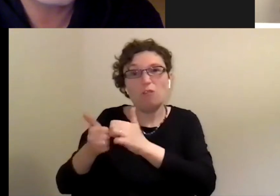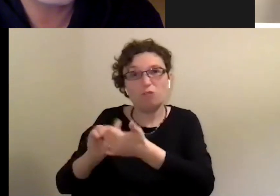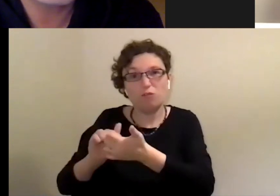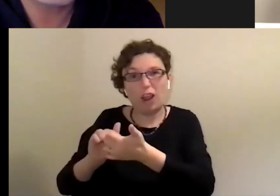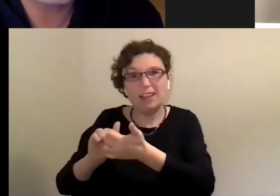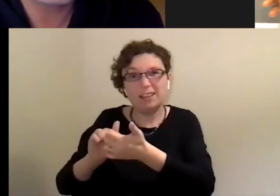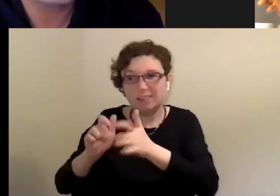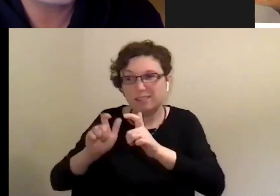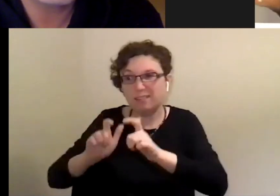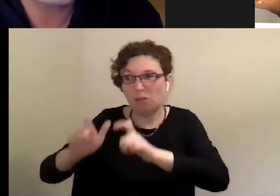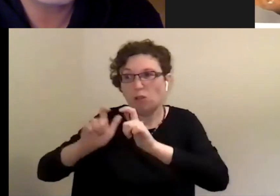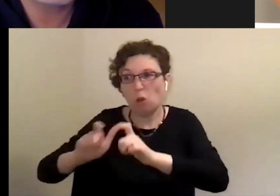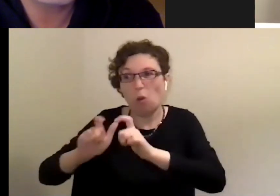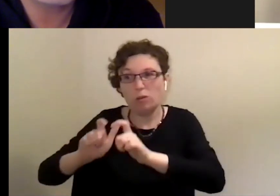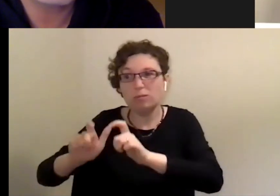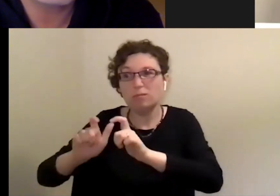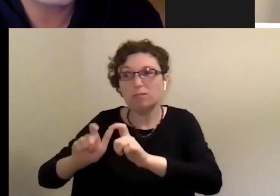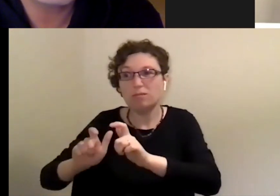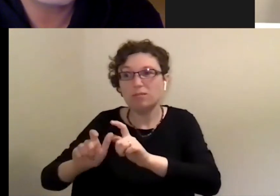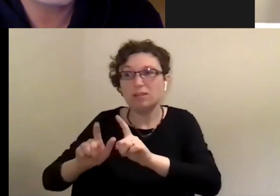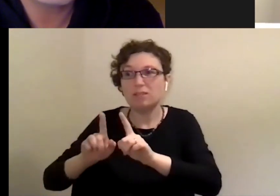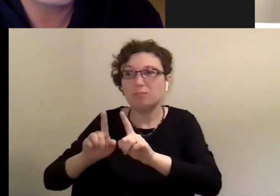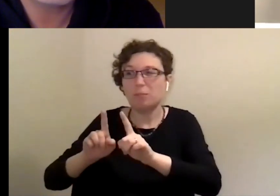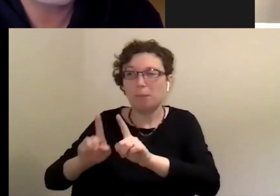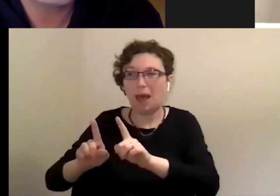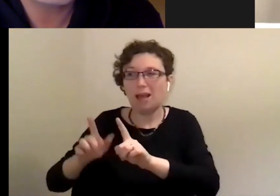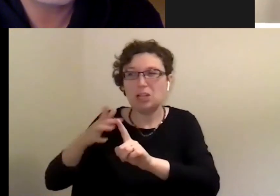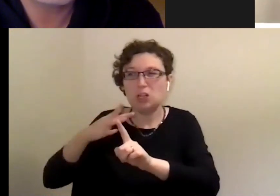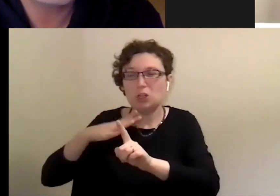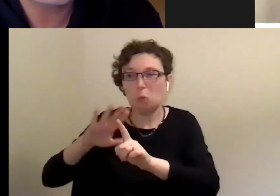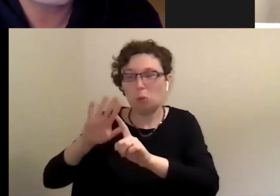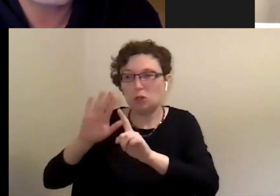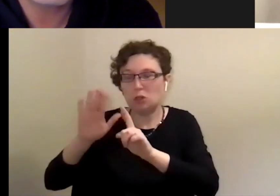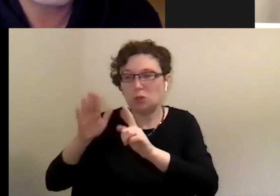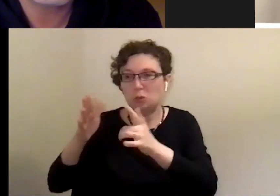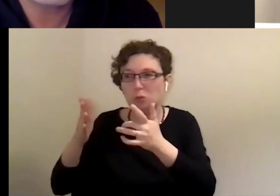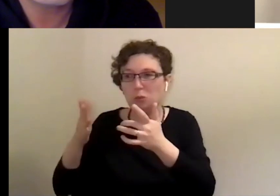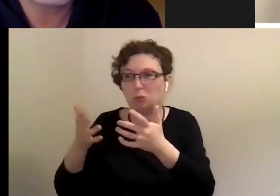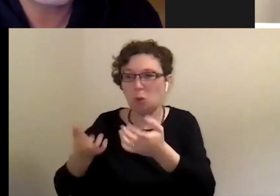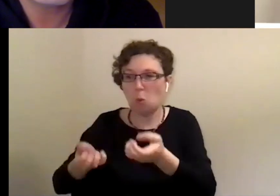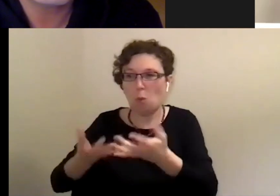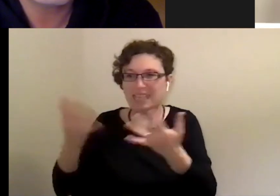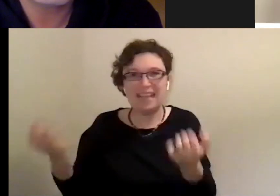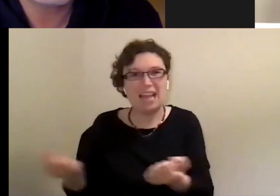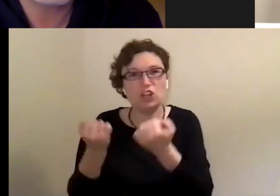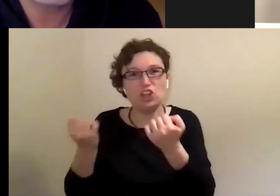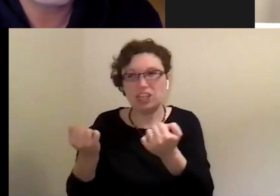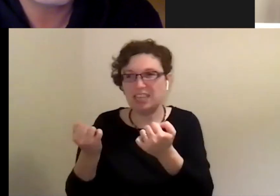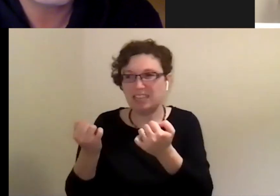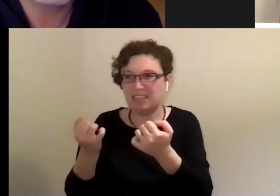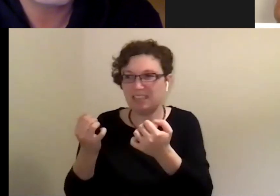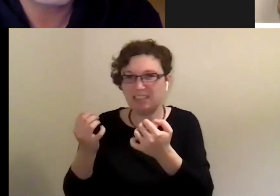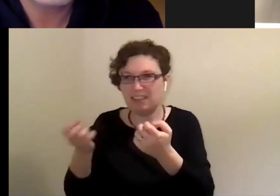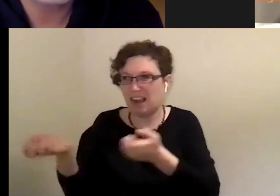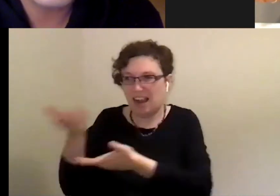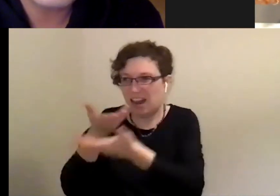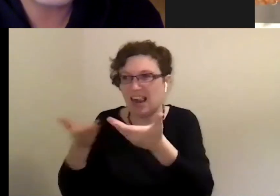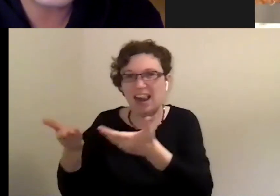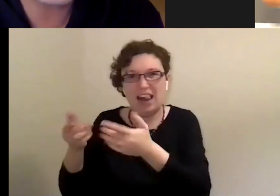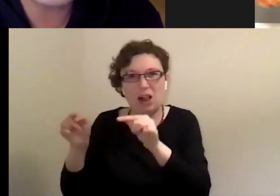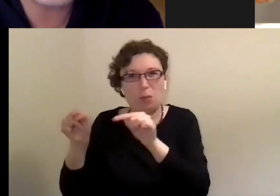in schools and in society. So for me personally, it's just had to be like, this has been a clear out. As